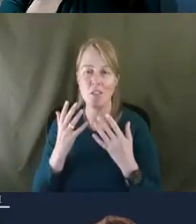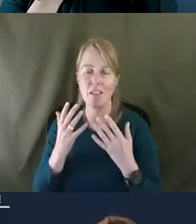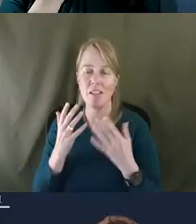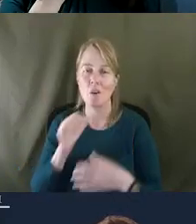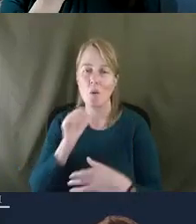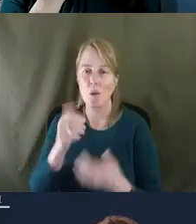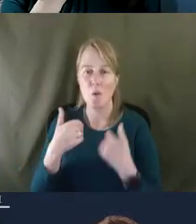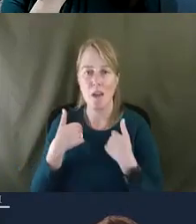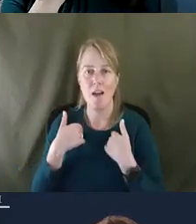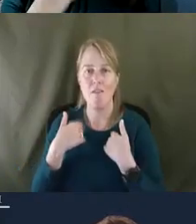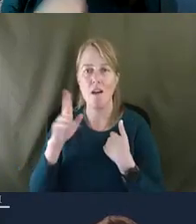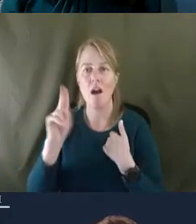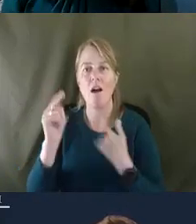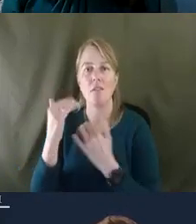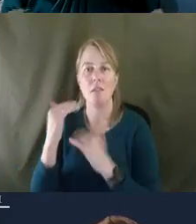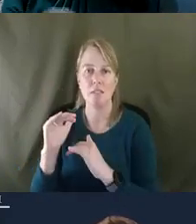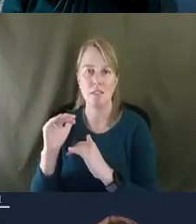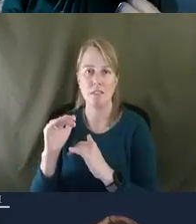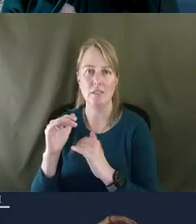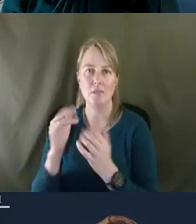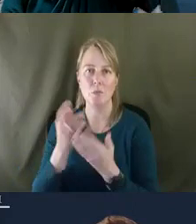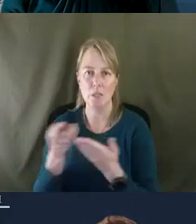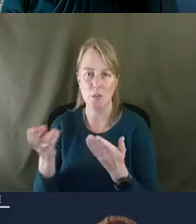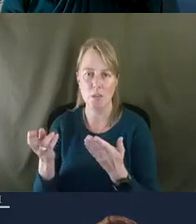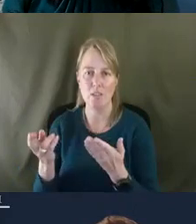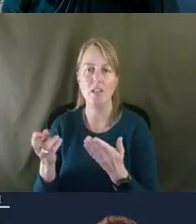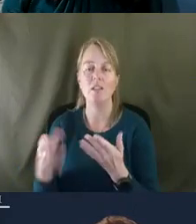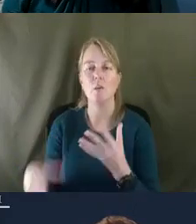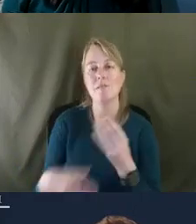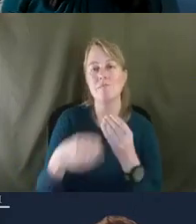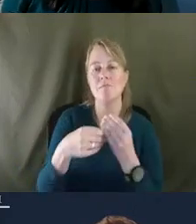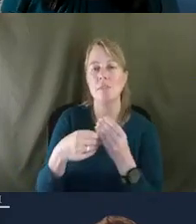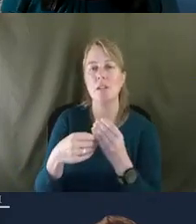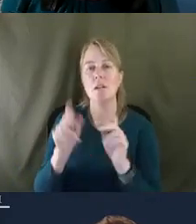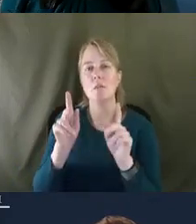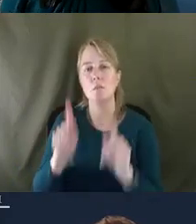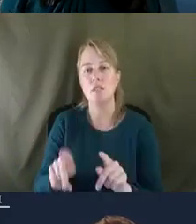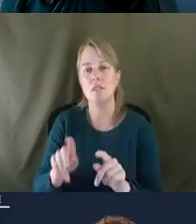have unlimited resources. So usually it is tacked on with someone's other